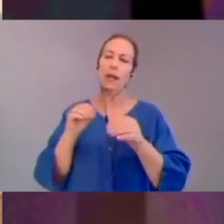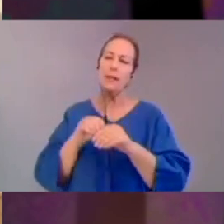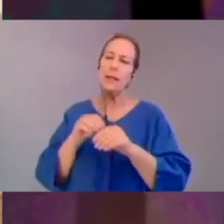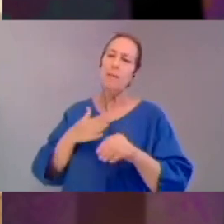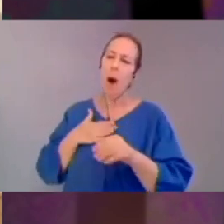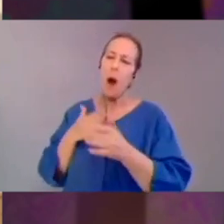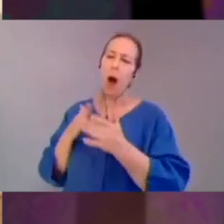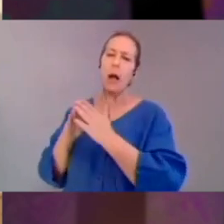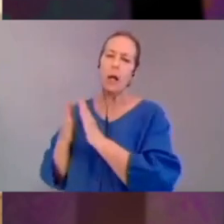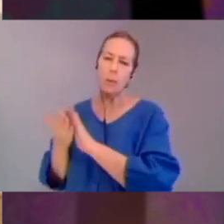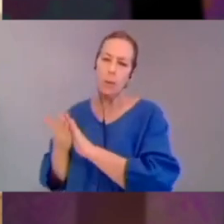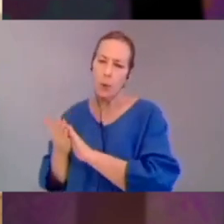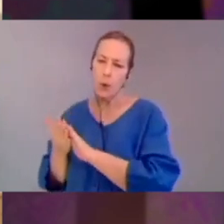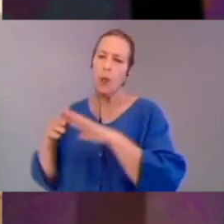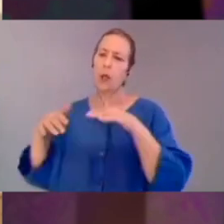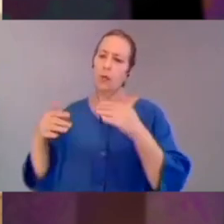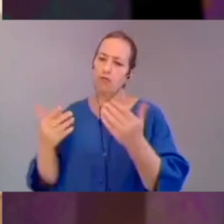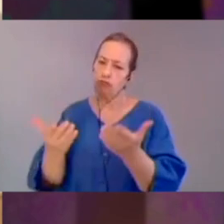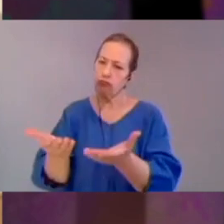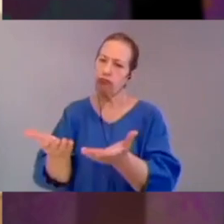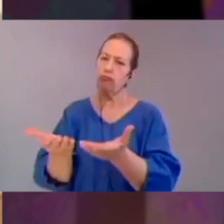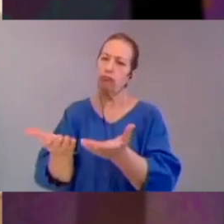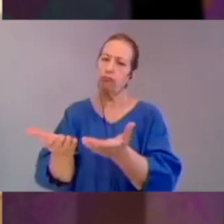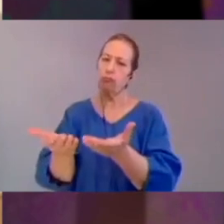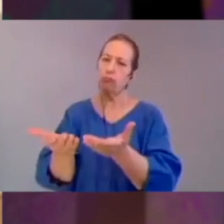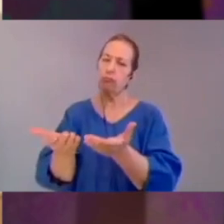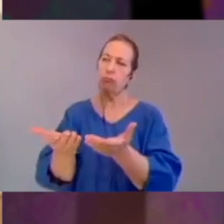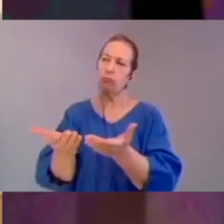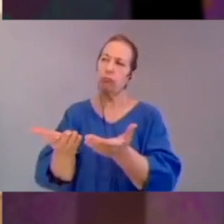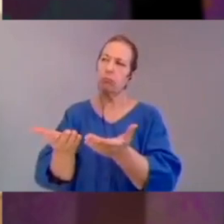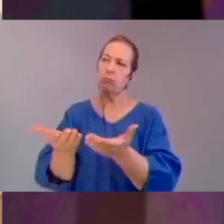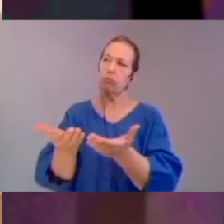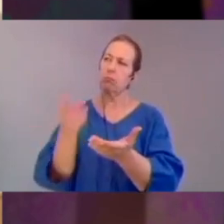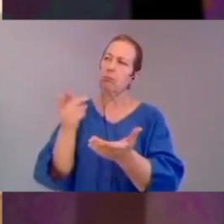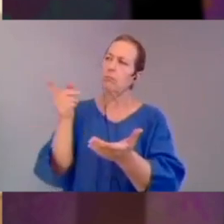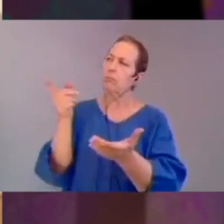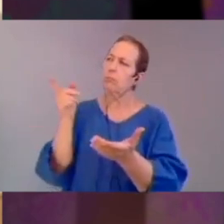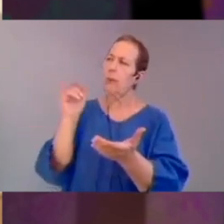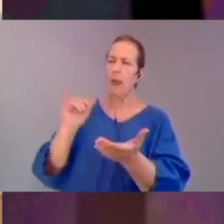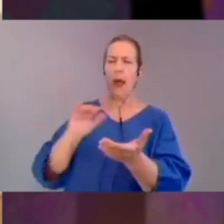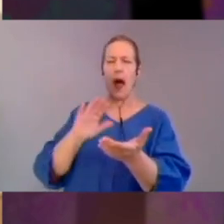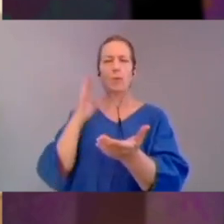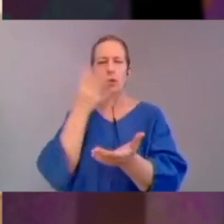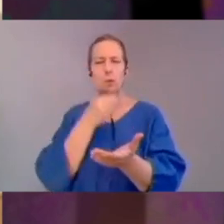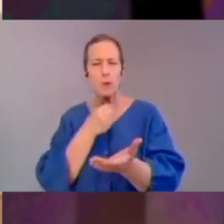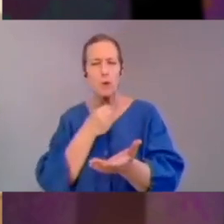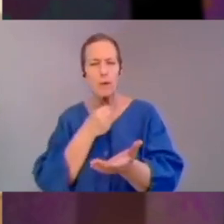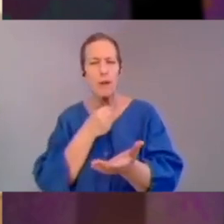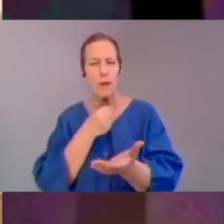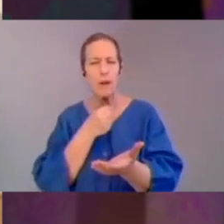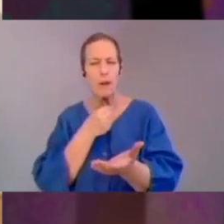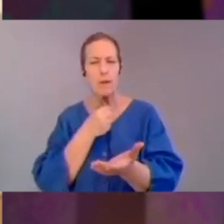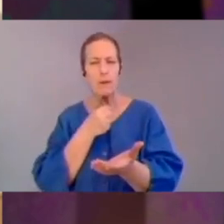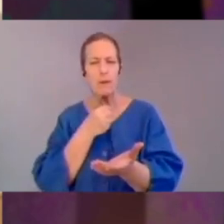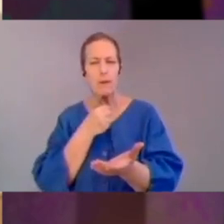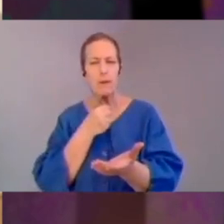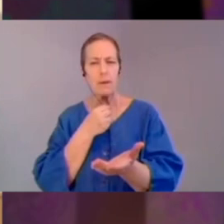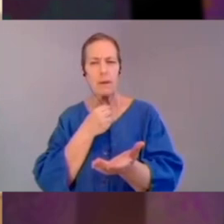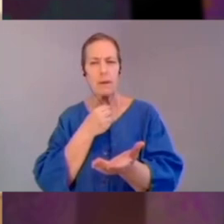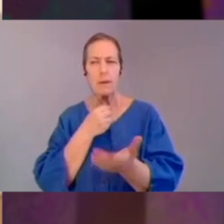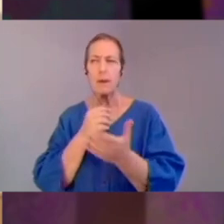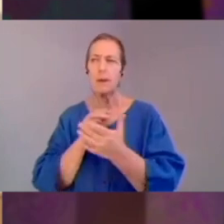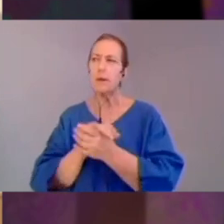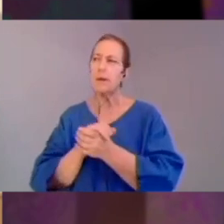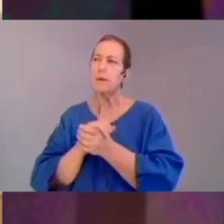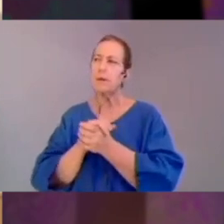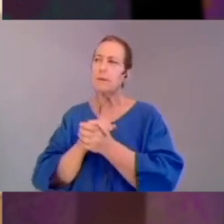think that there's such a beauty of that. And I've let moments like that, like with him